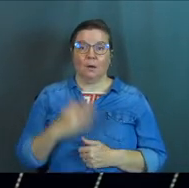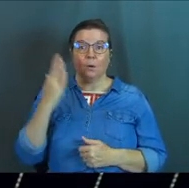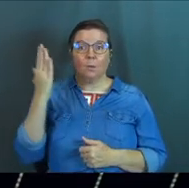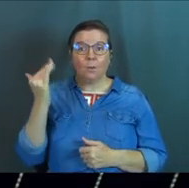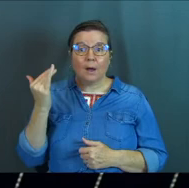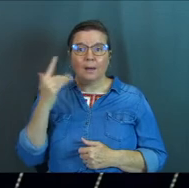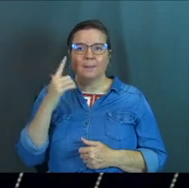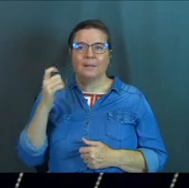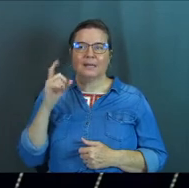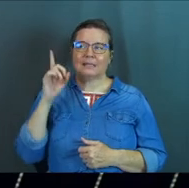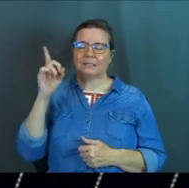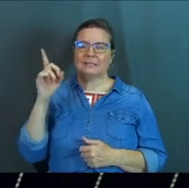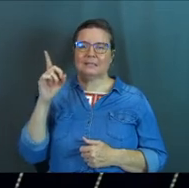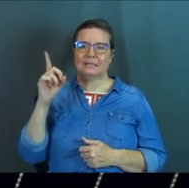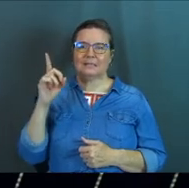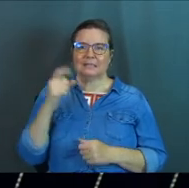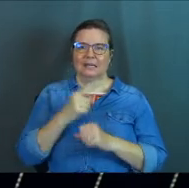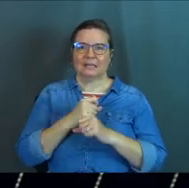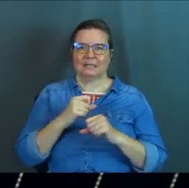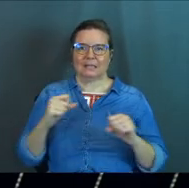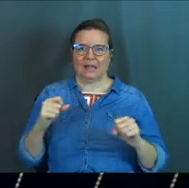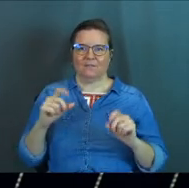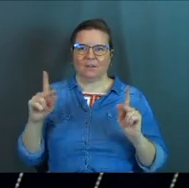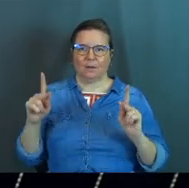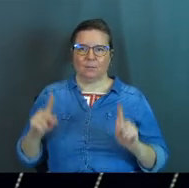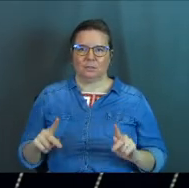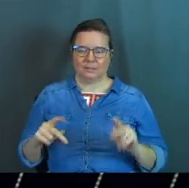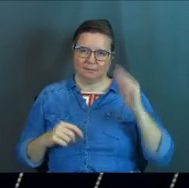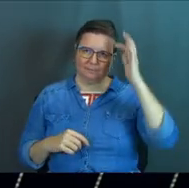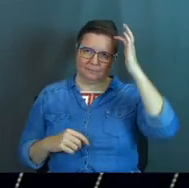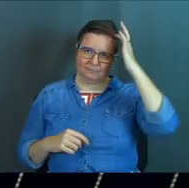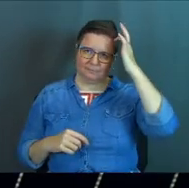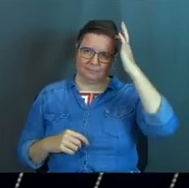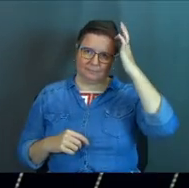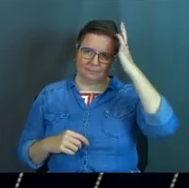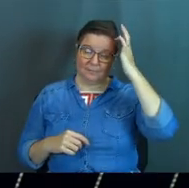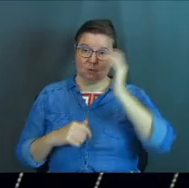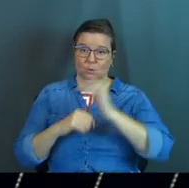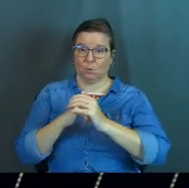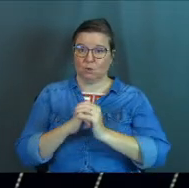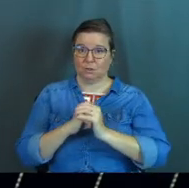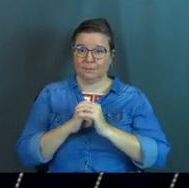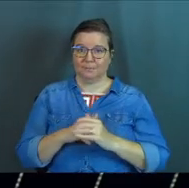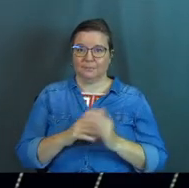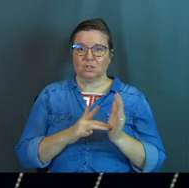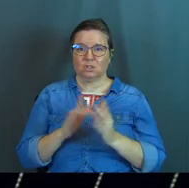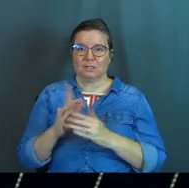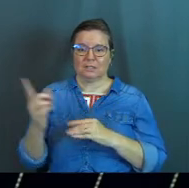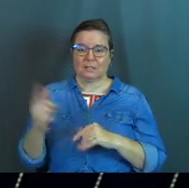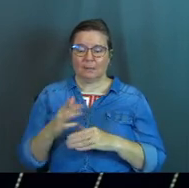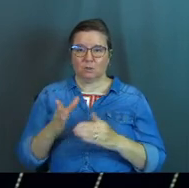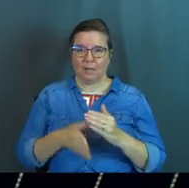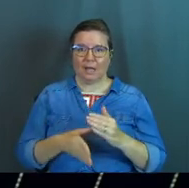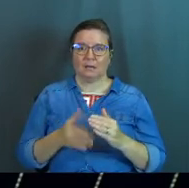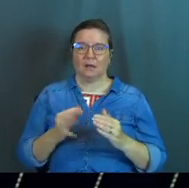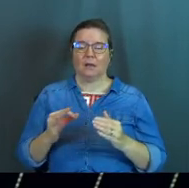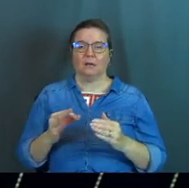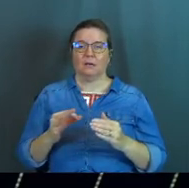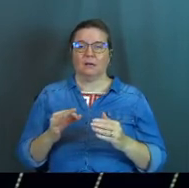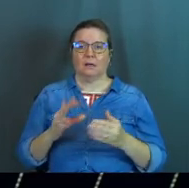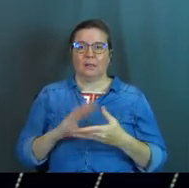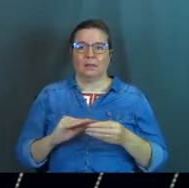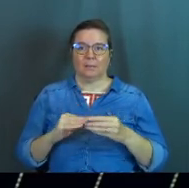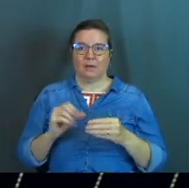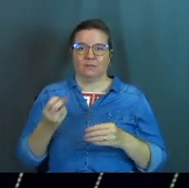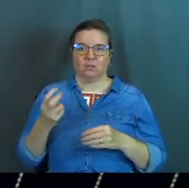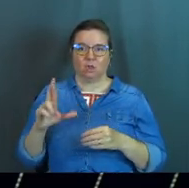Why? Because he's a safe person to worship. Jesus comes to the end of the